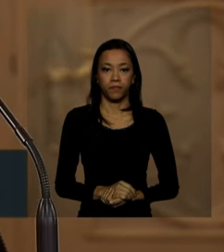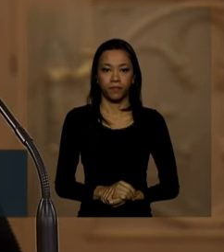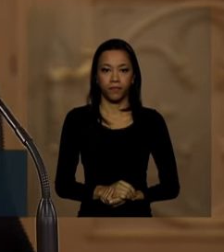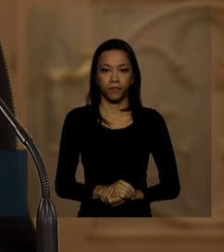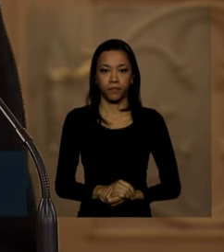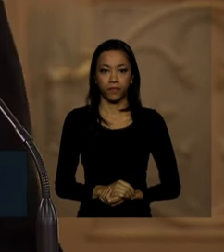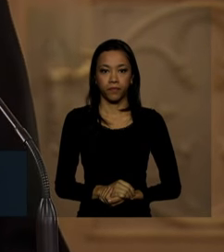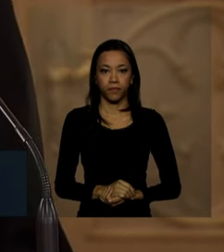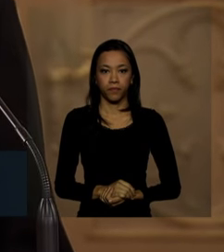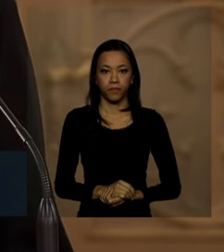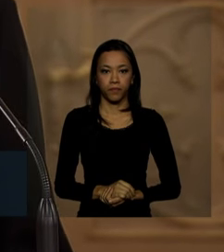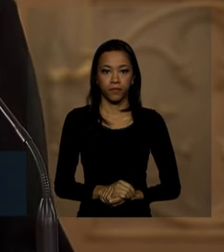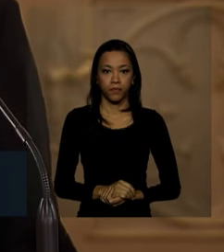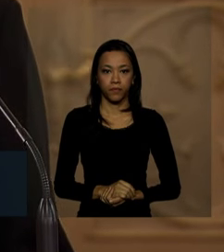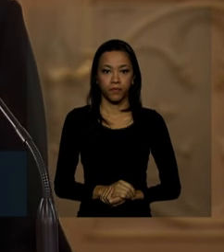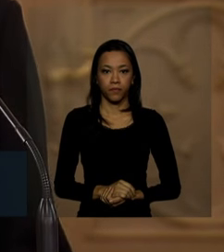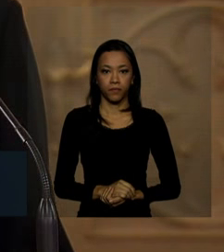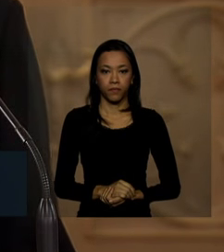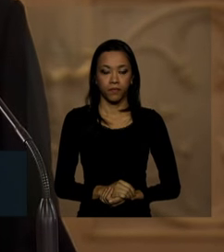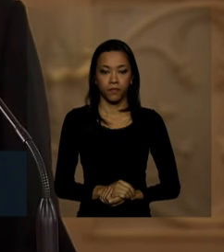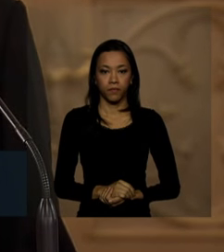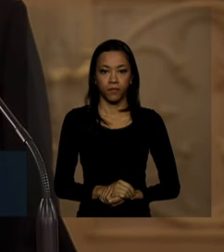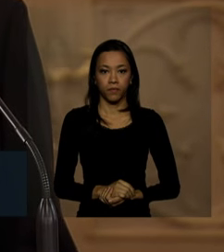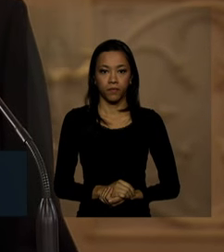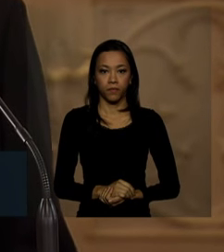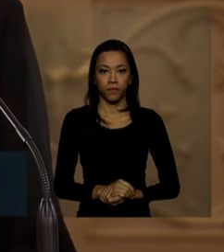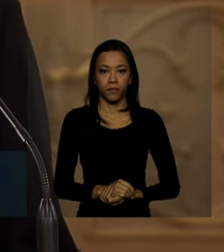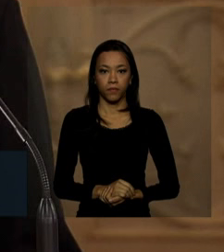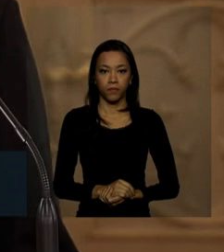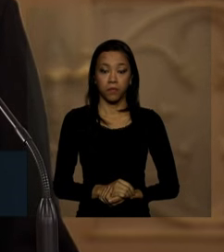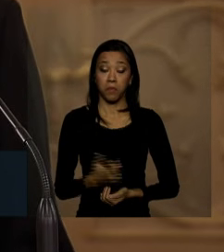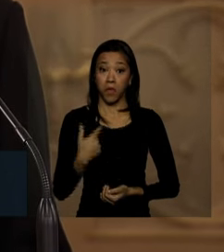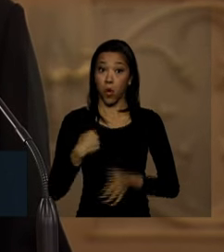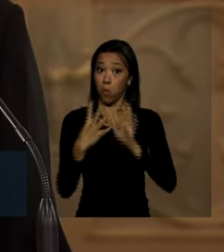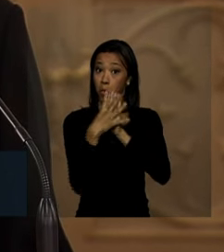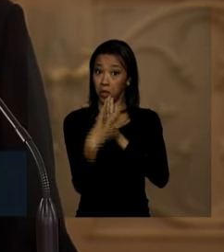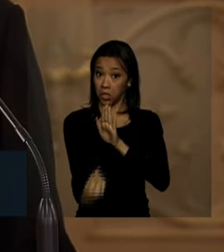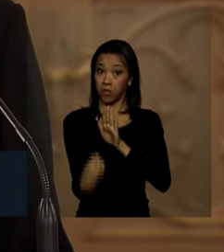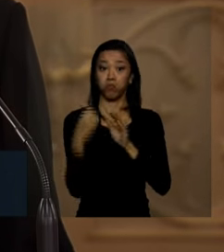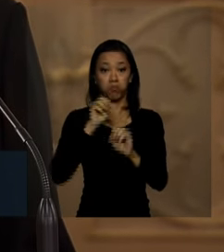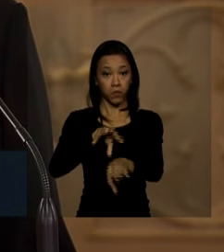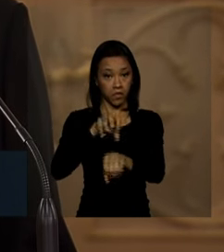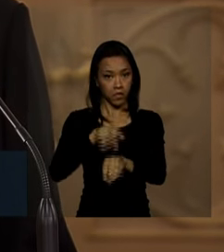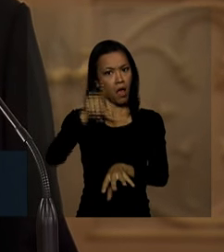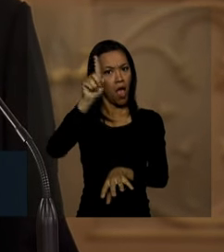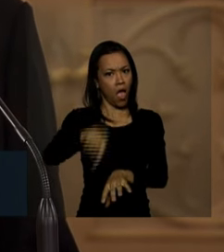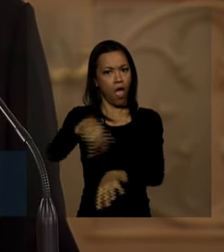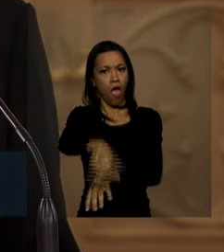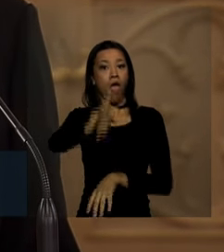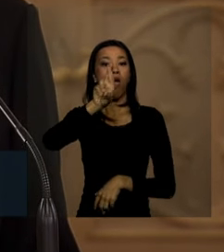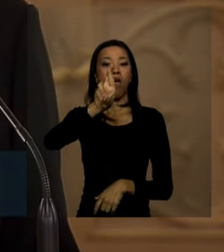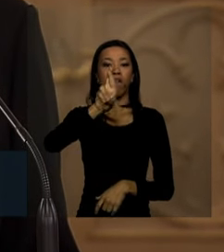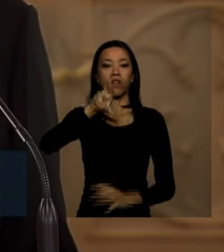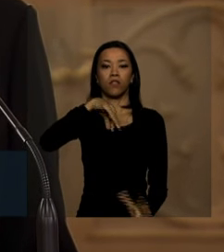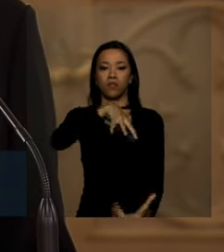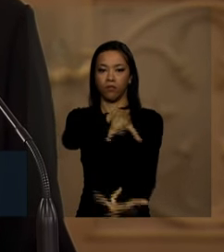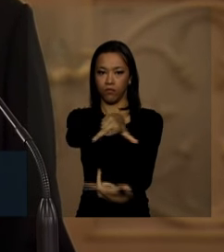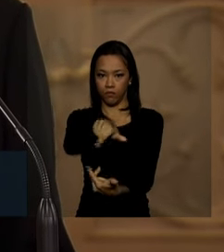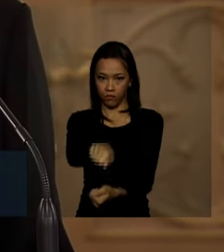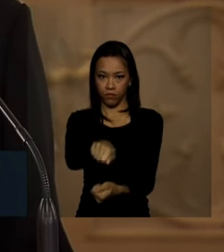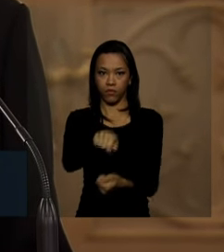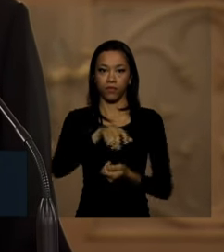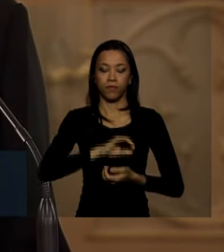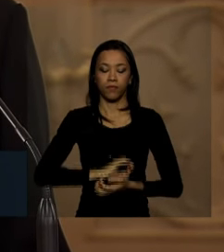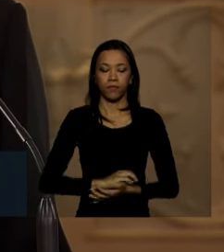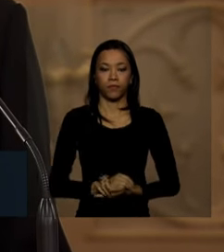Brazilians regarding the educational model of Sweden. Modelo que é hoje uma referência global. A model which currently